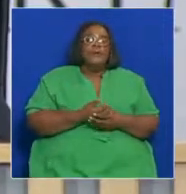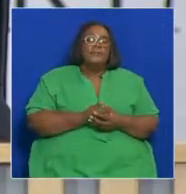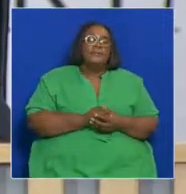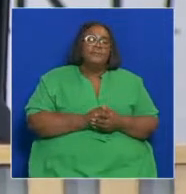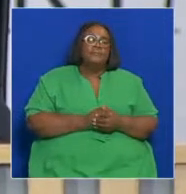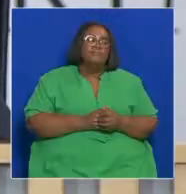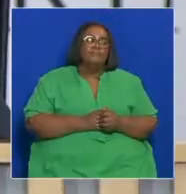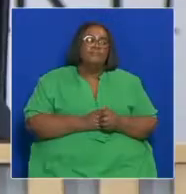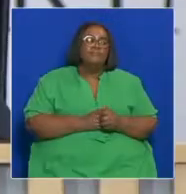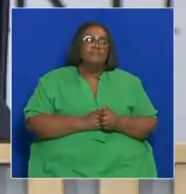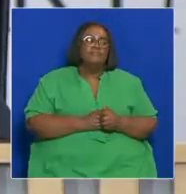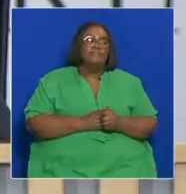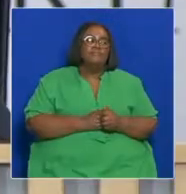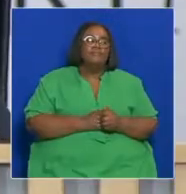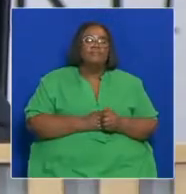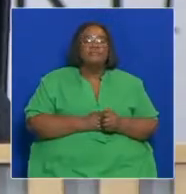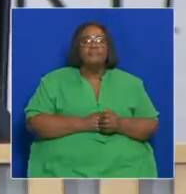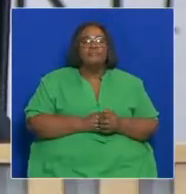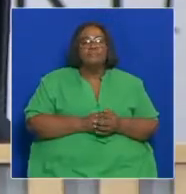The thing is,